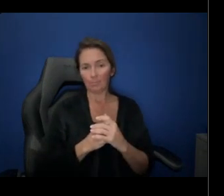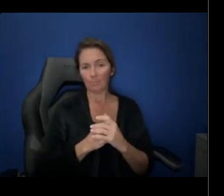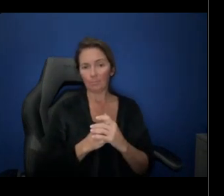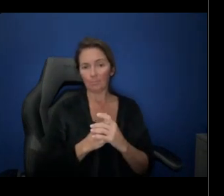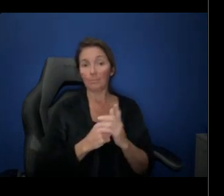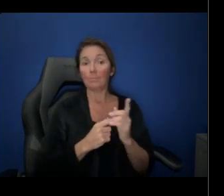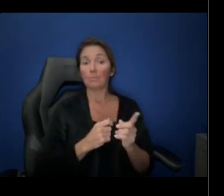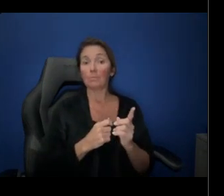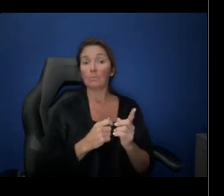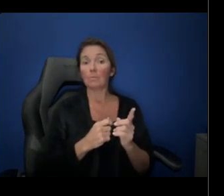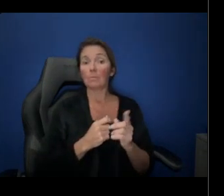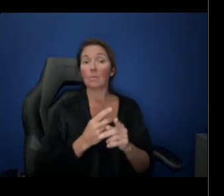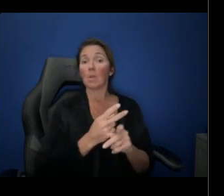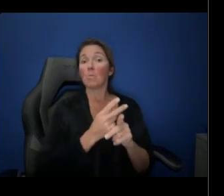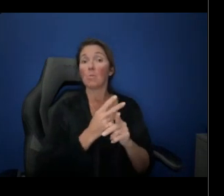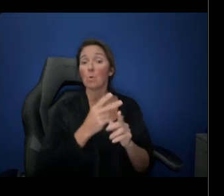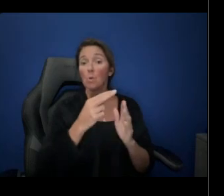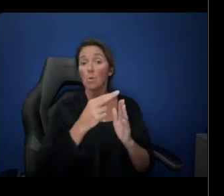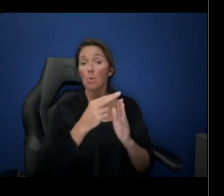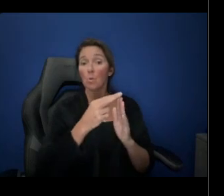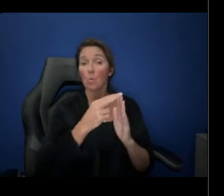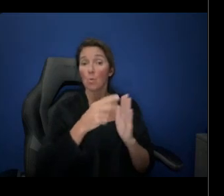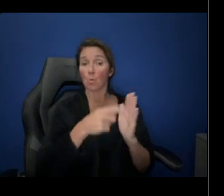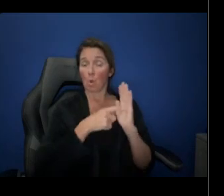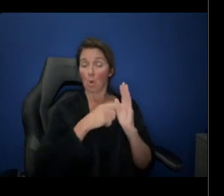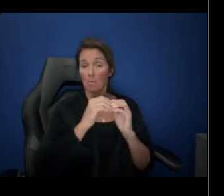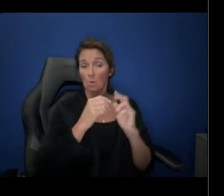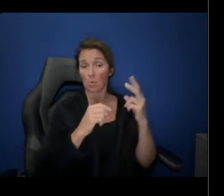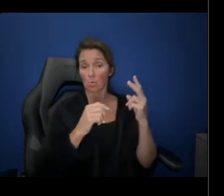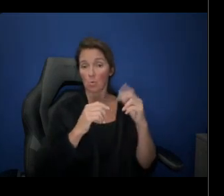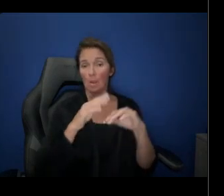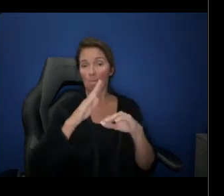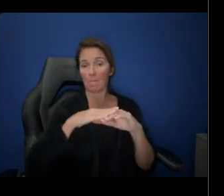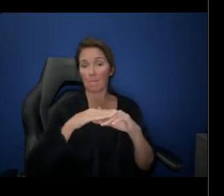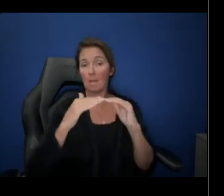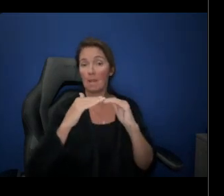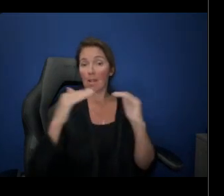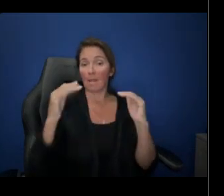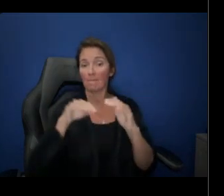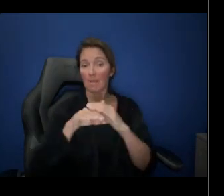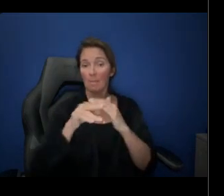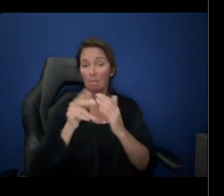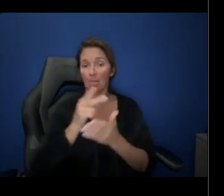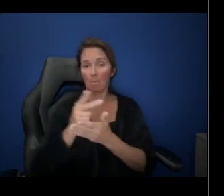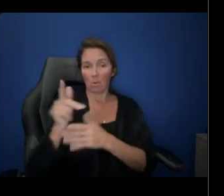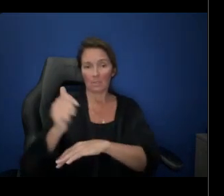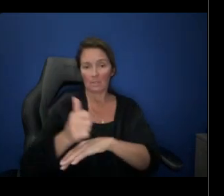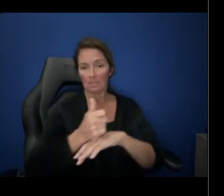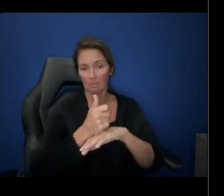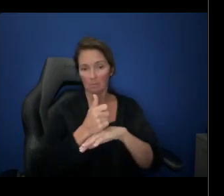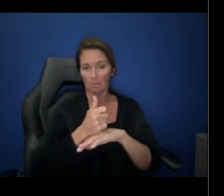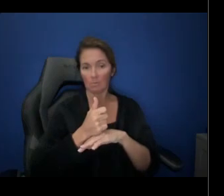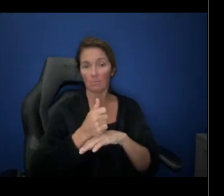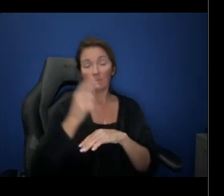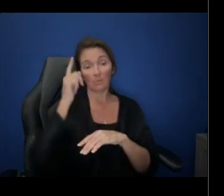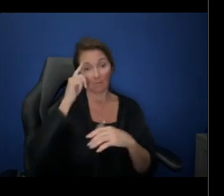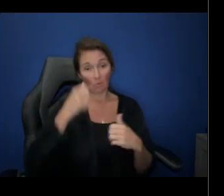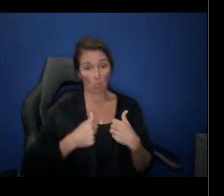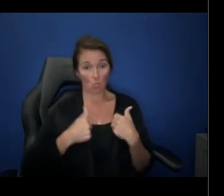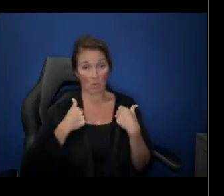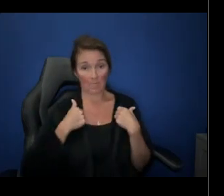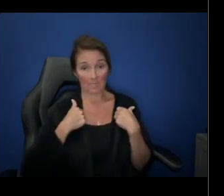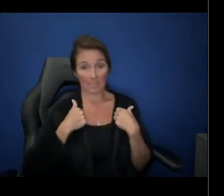In the provisions of requirement 2, minimal levels of accessible parking are established. For